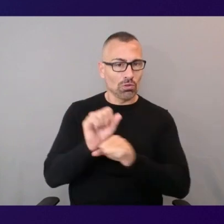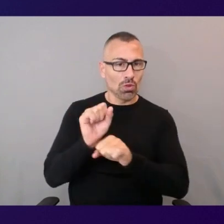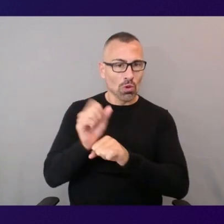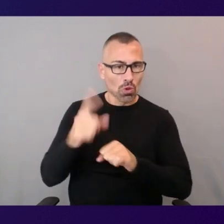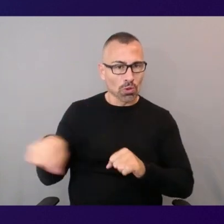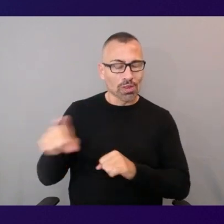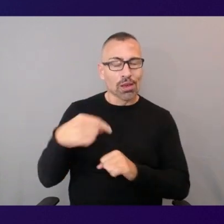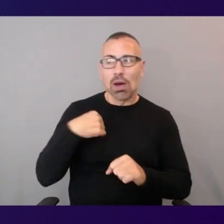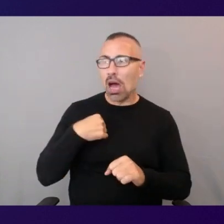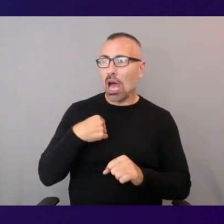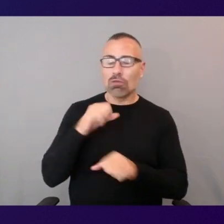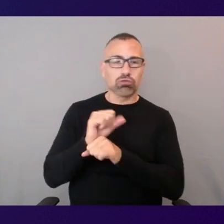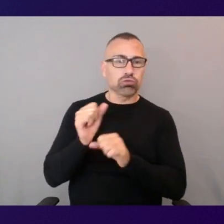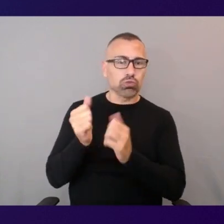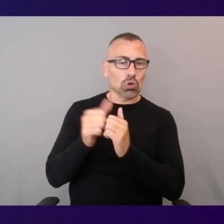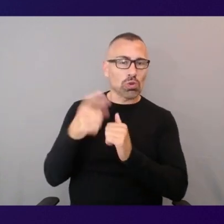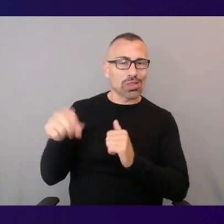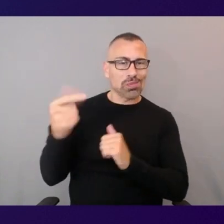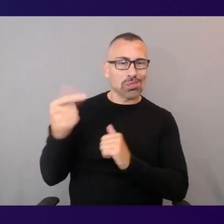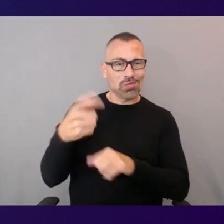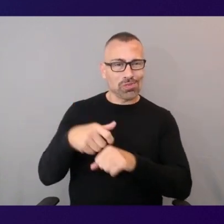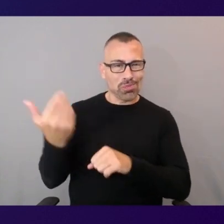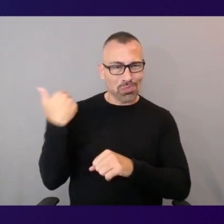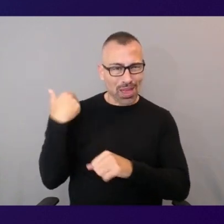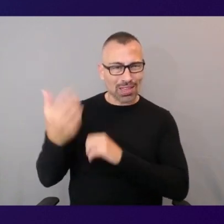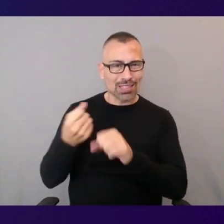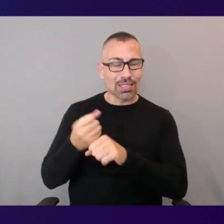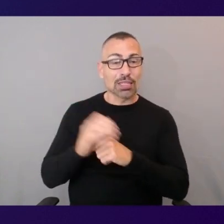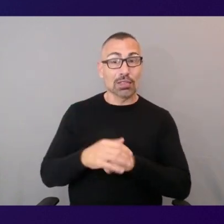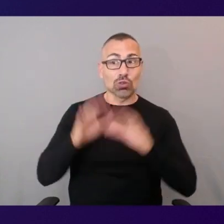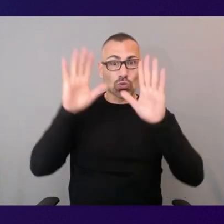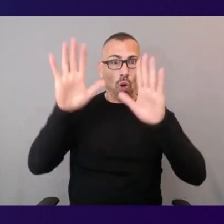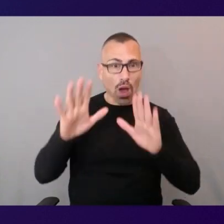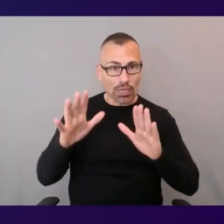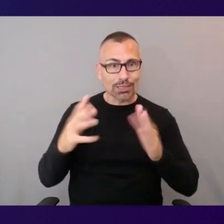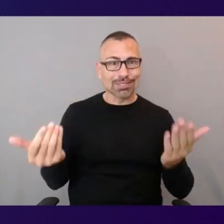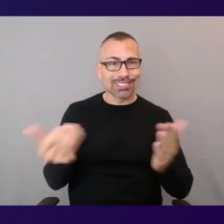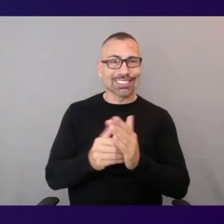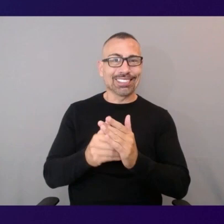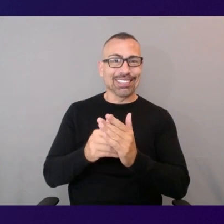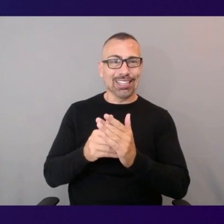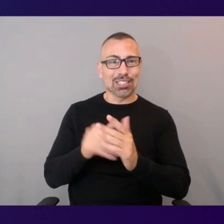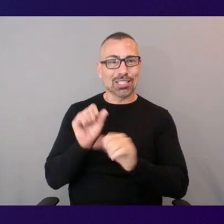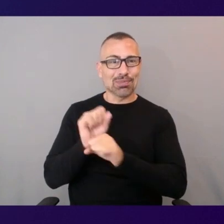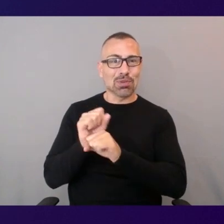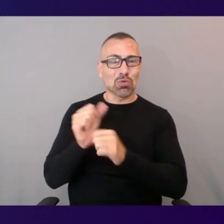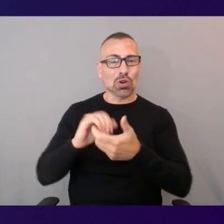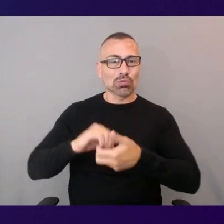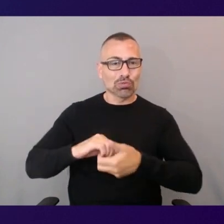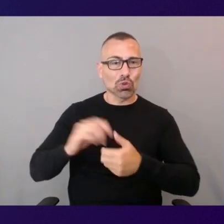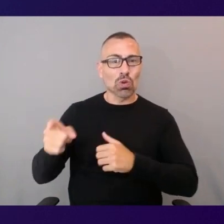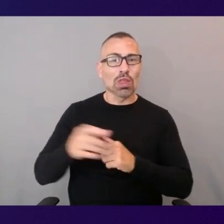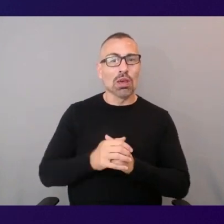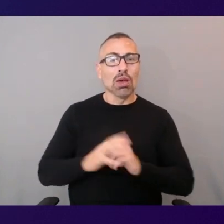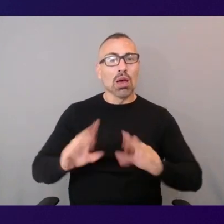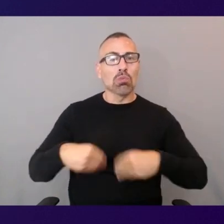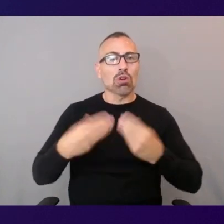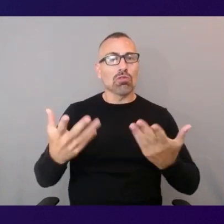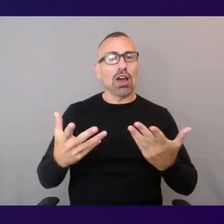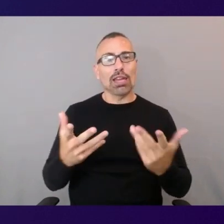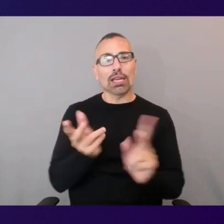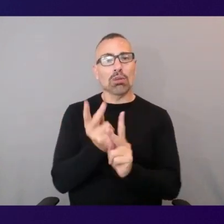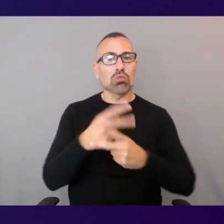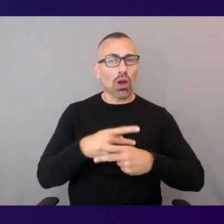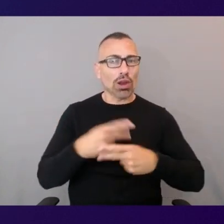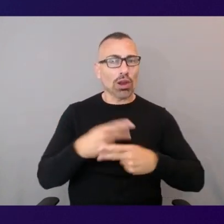years, so awesome to be working with Citrix again and really providing a product service to mutually